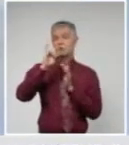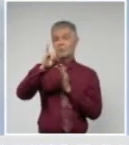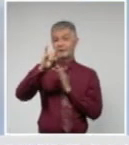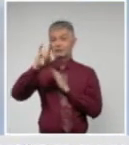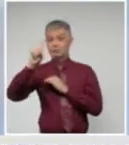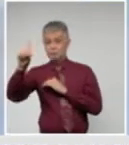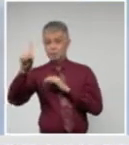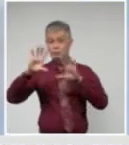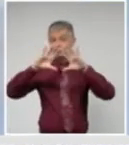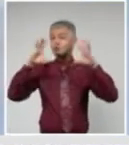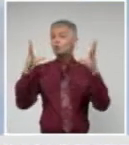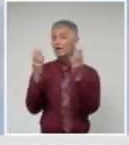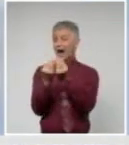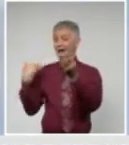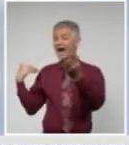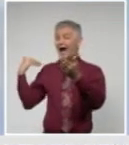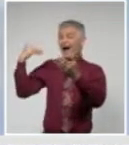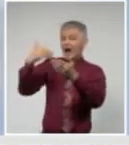far in Cuba,